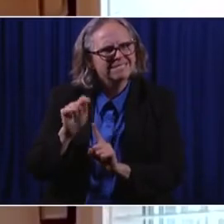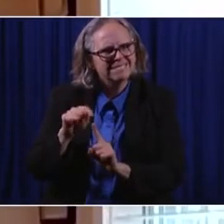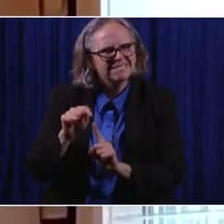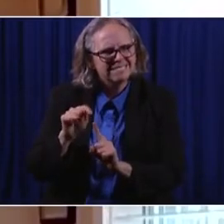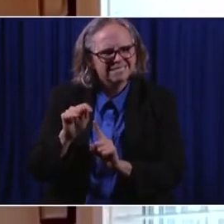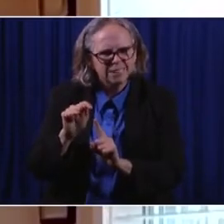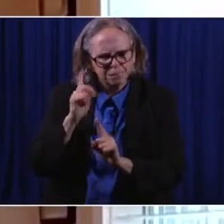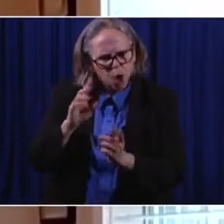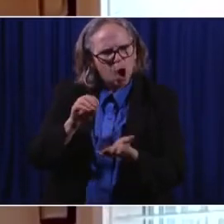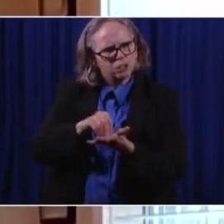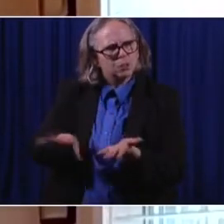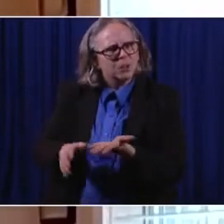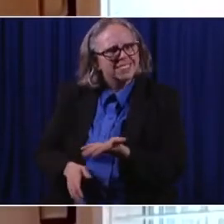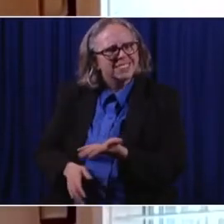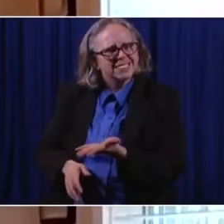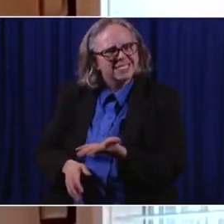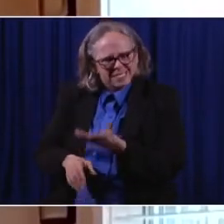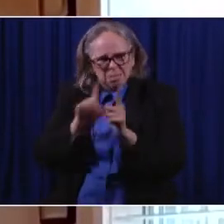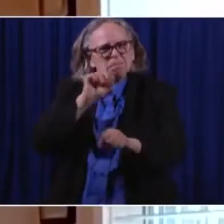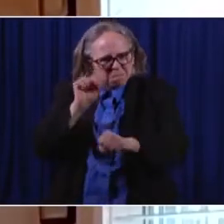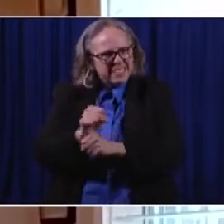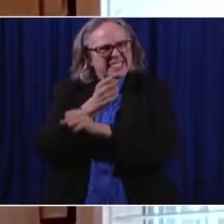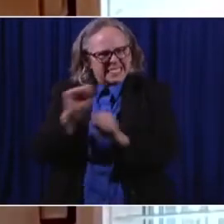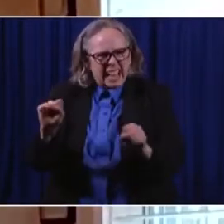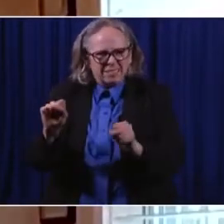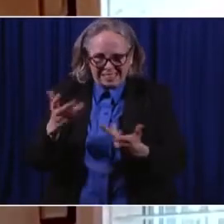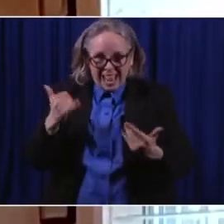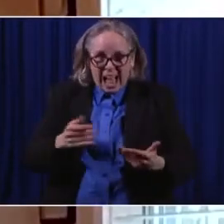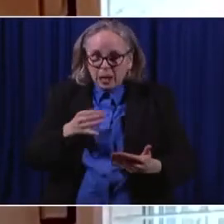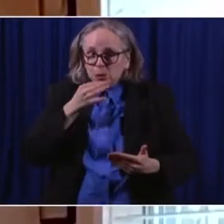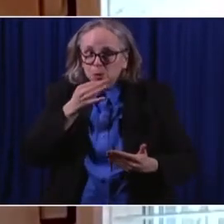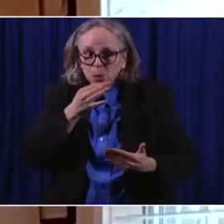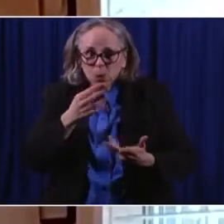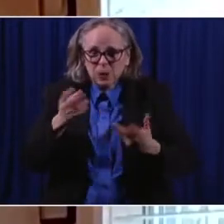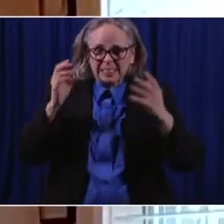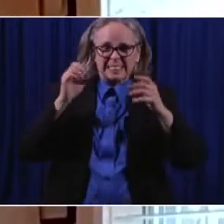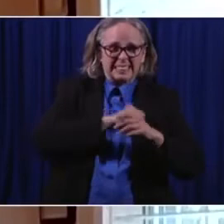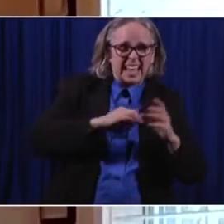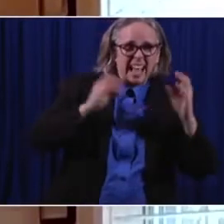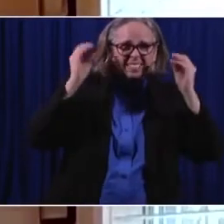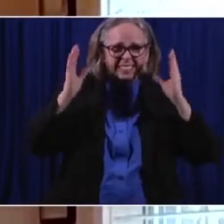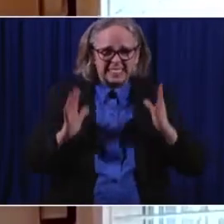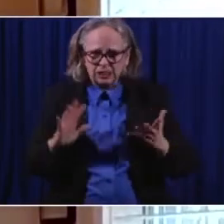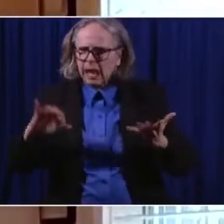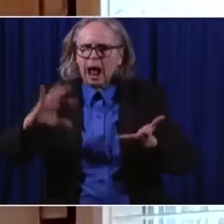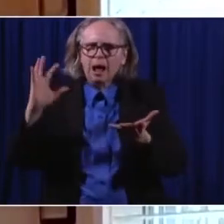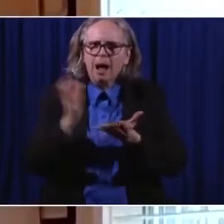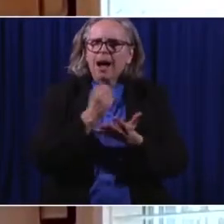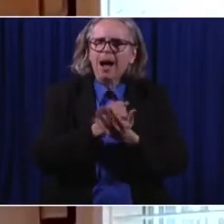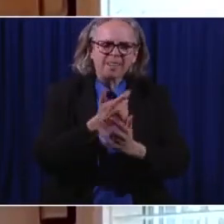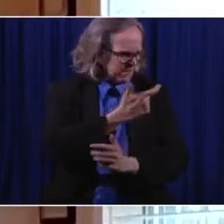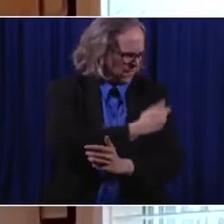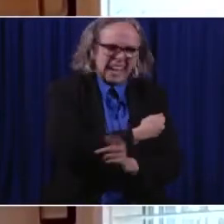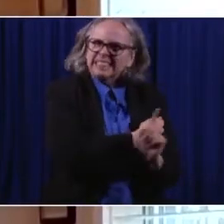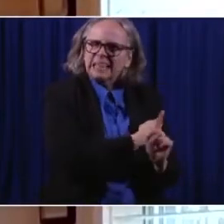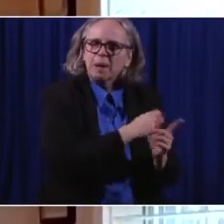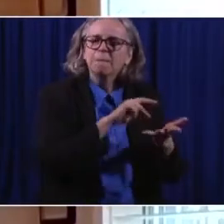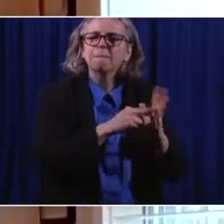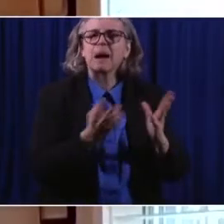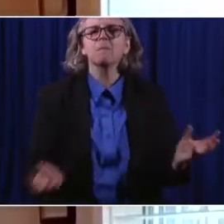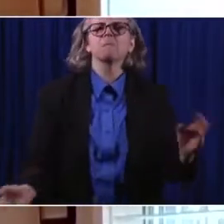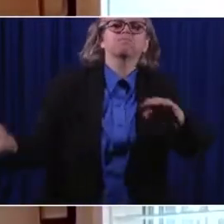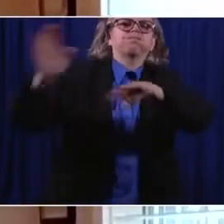other staff will soon be eligible to receive the COVID-19 vaccine, we really believe we have a solid package. Now, we've known for